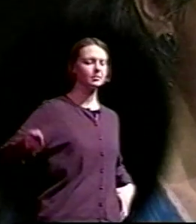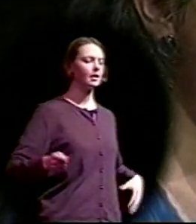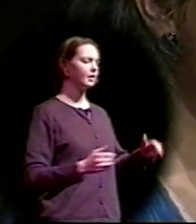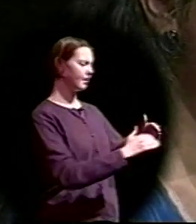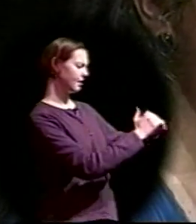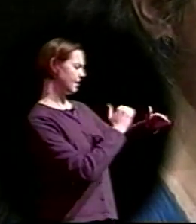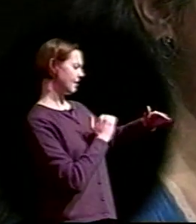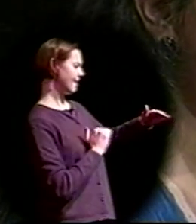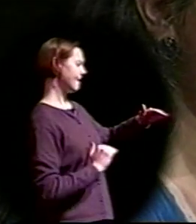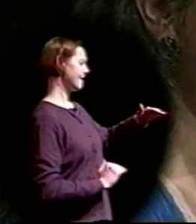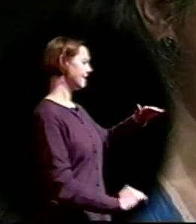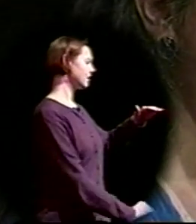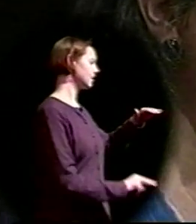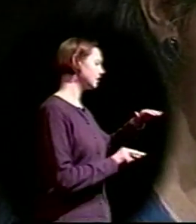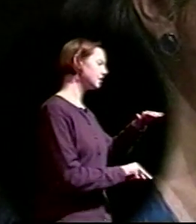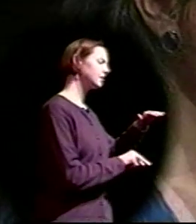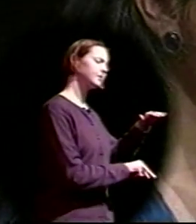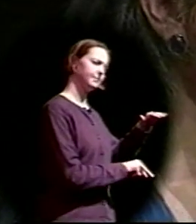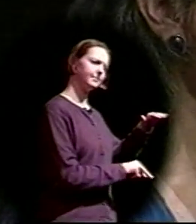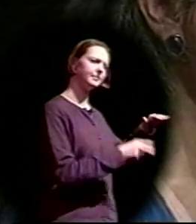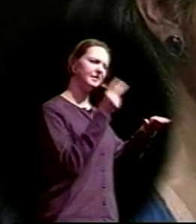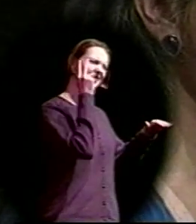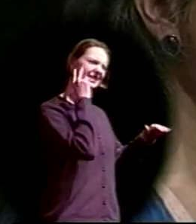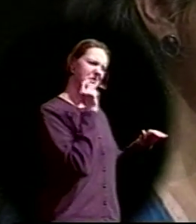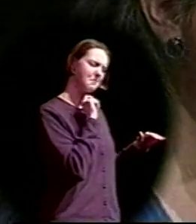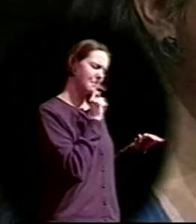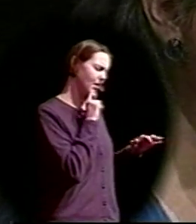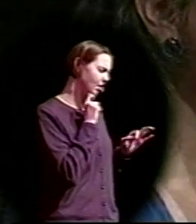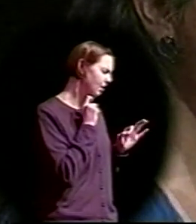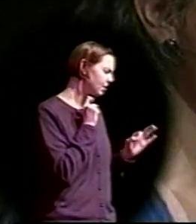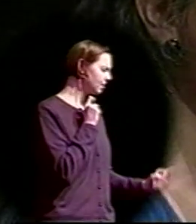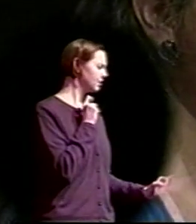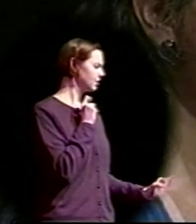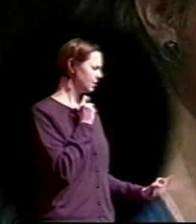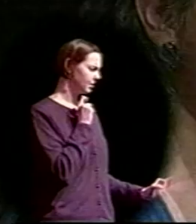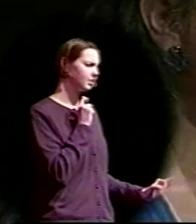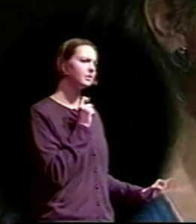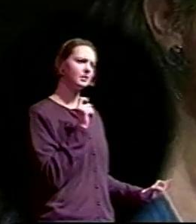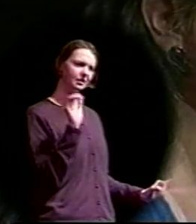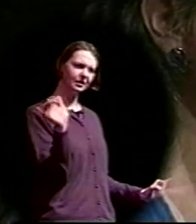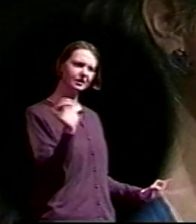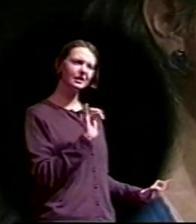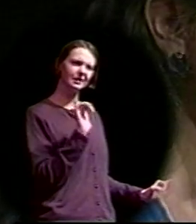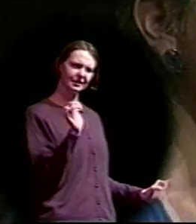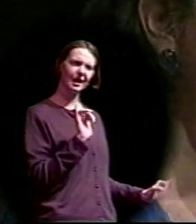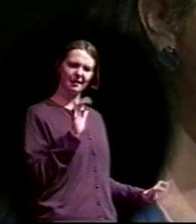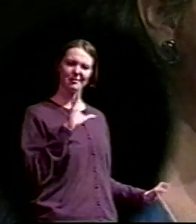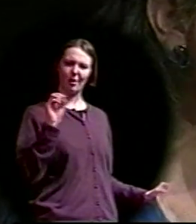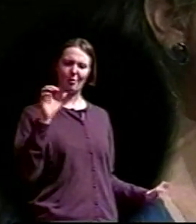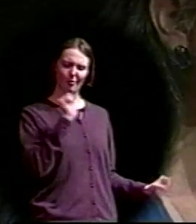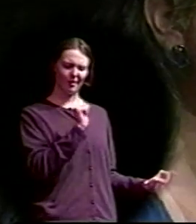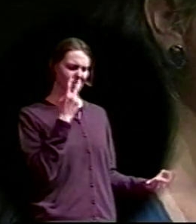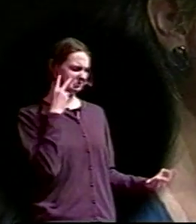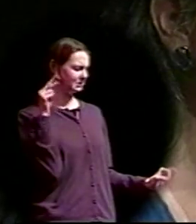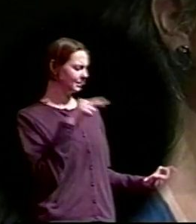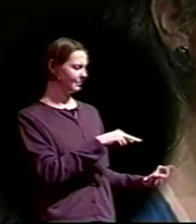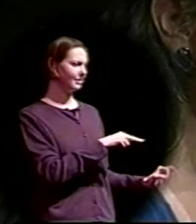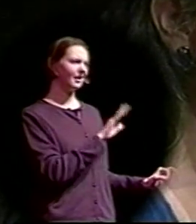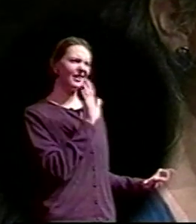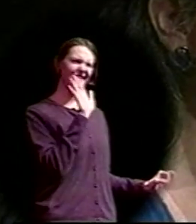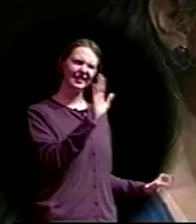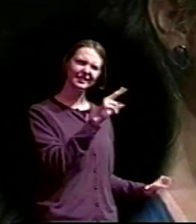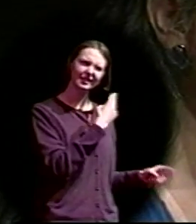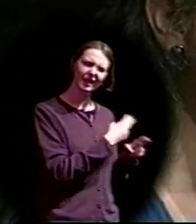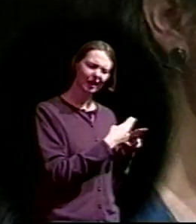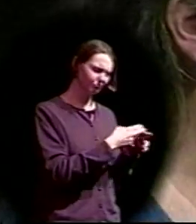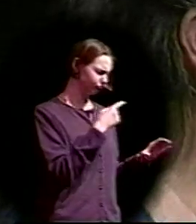to the bottom shelf, a tarnished piece of metal, that same tarnished piece of metal that his colleague had seen, with his name on it,